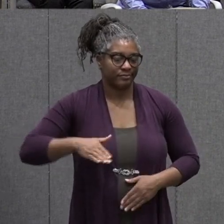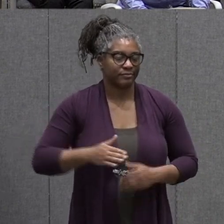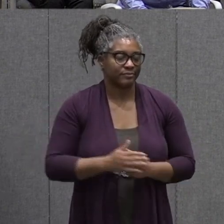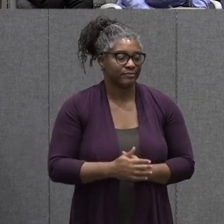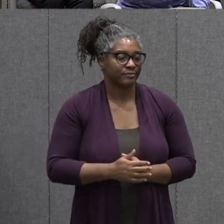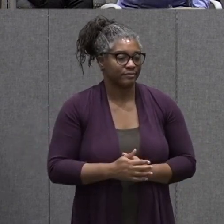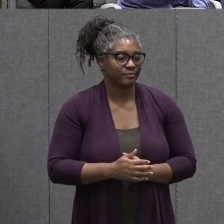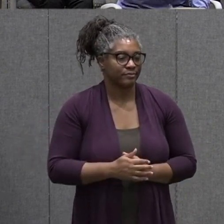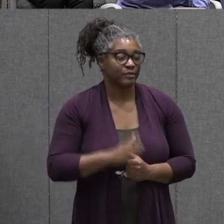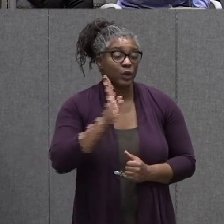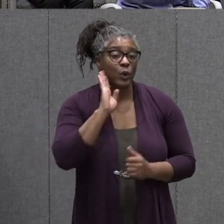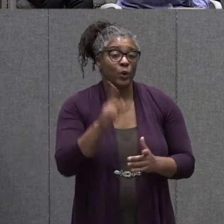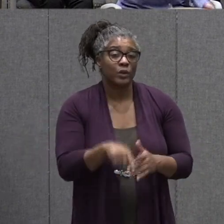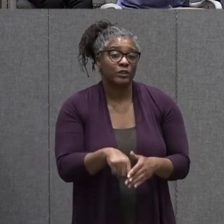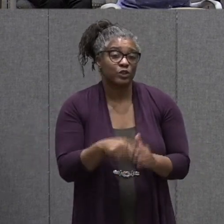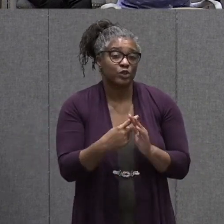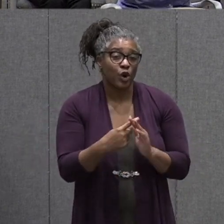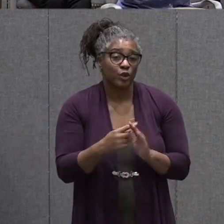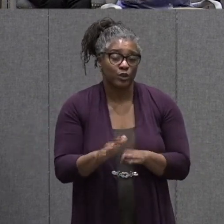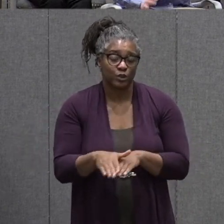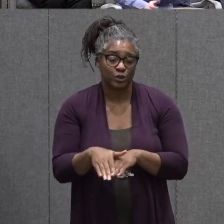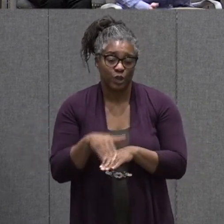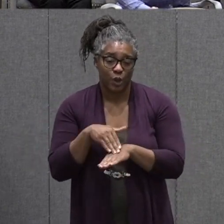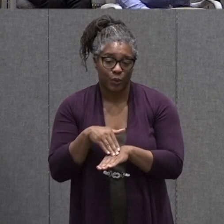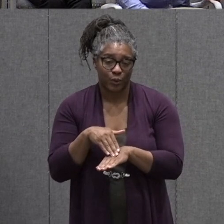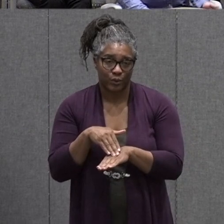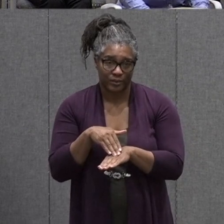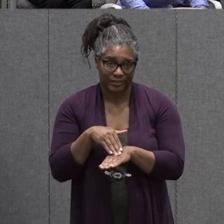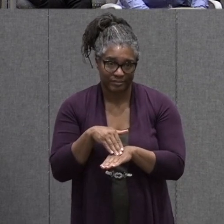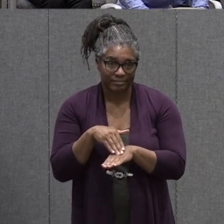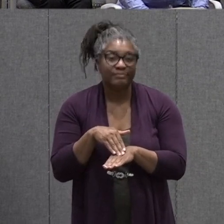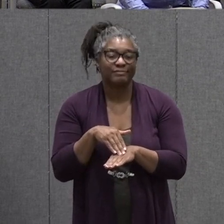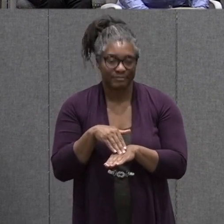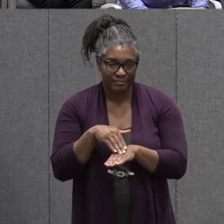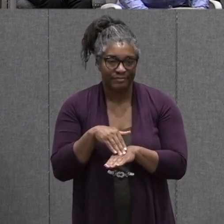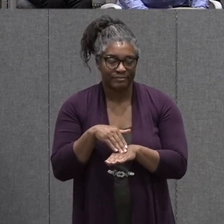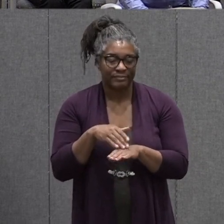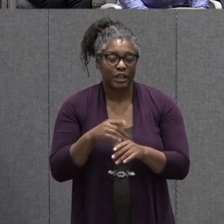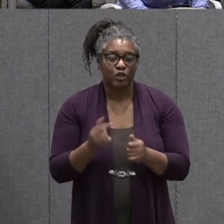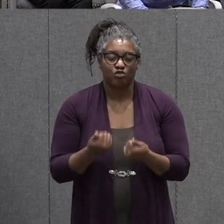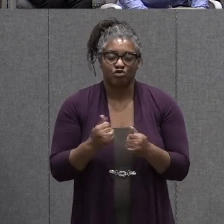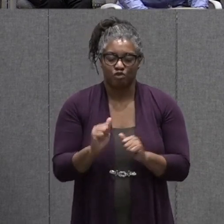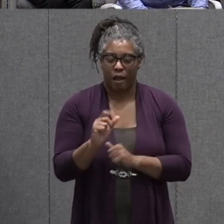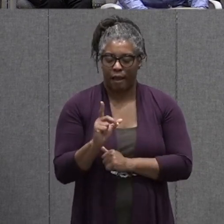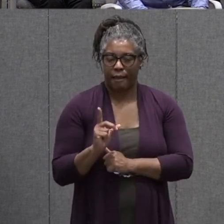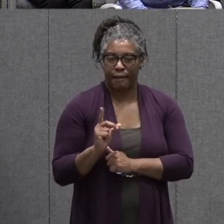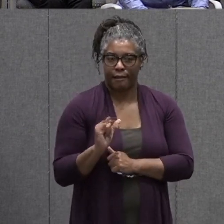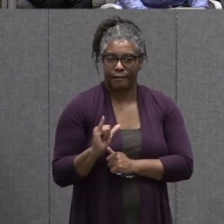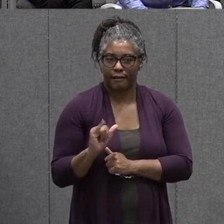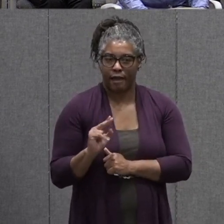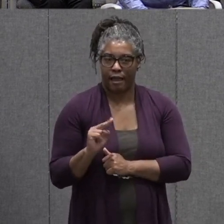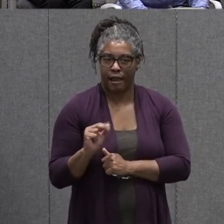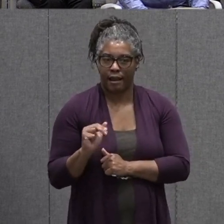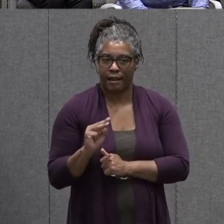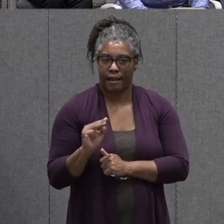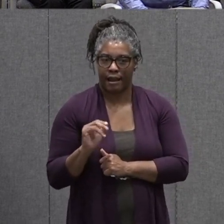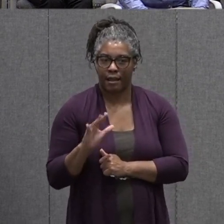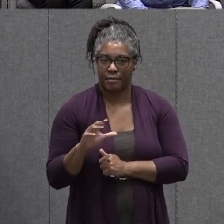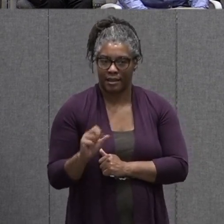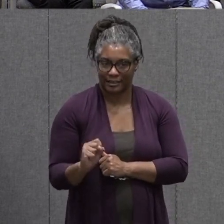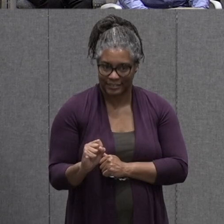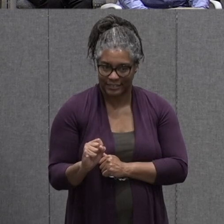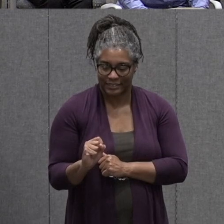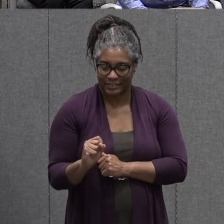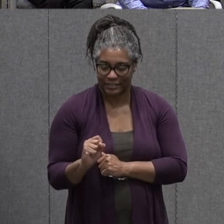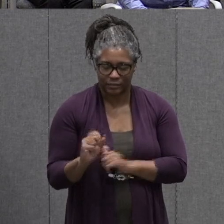tempo first and experience some dynamics. And then we're going to play around. We're going to start with the slow